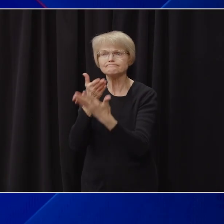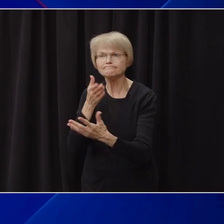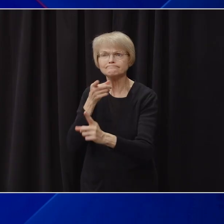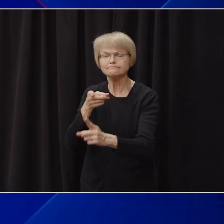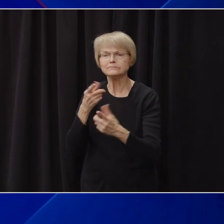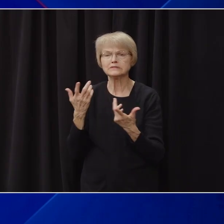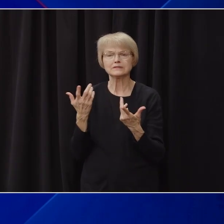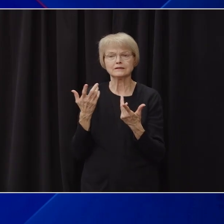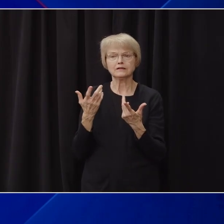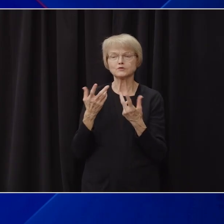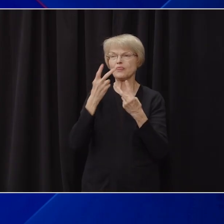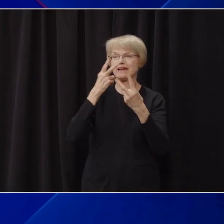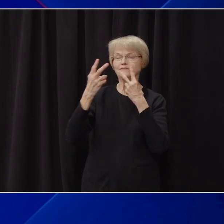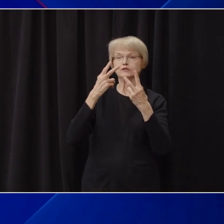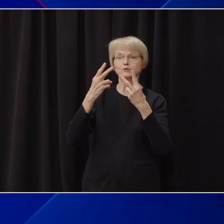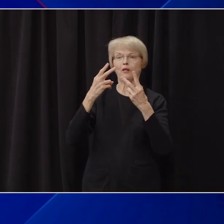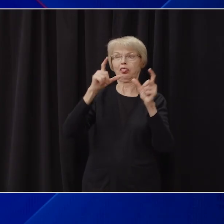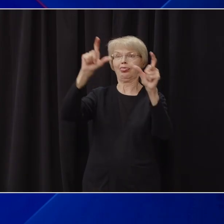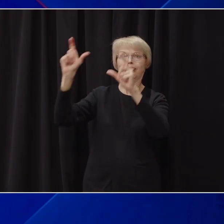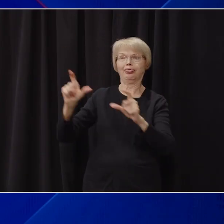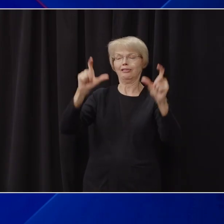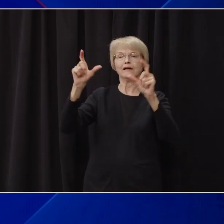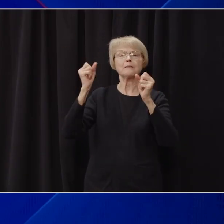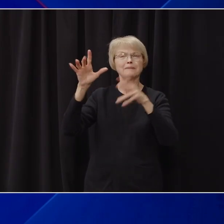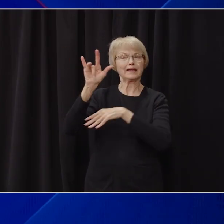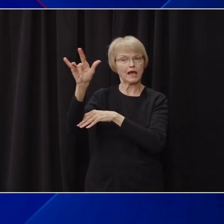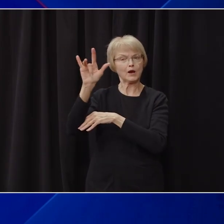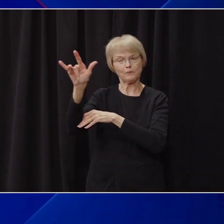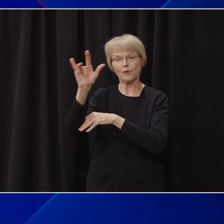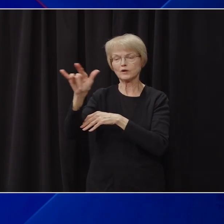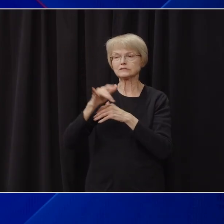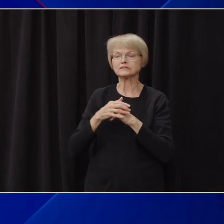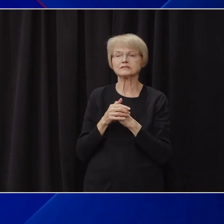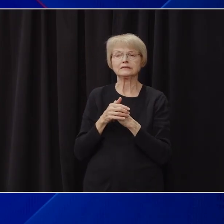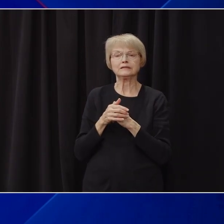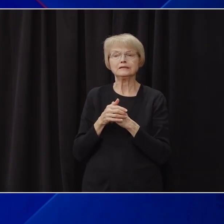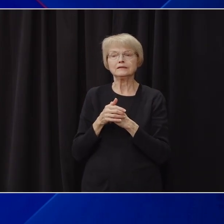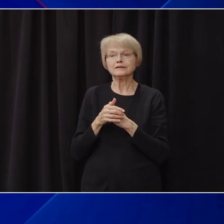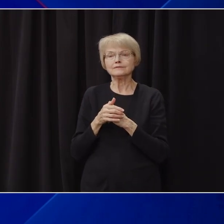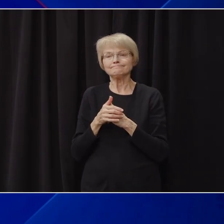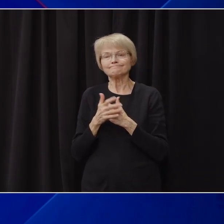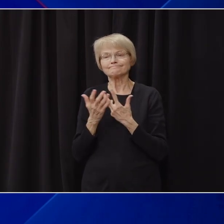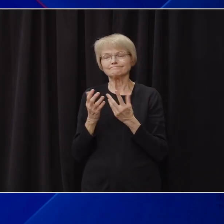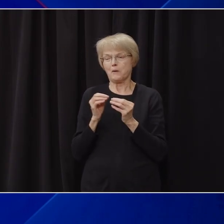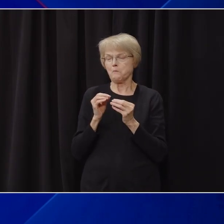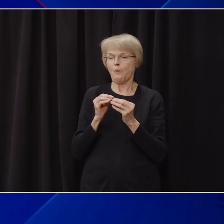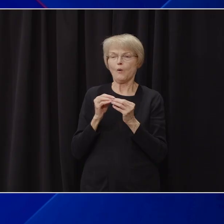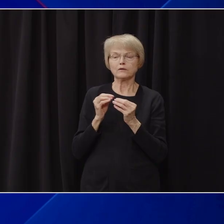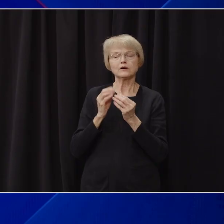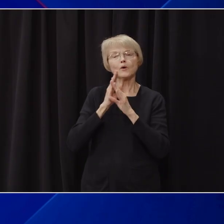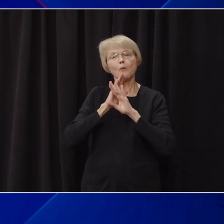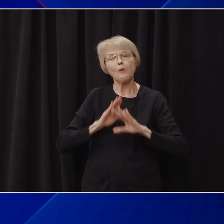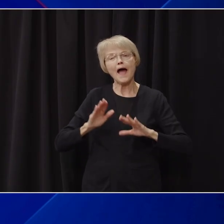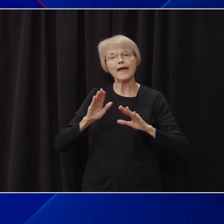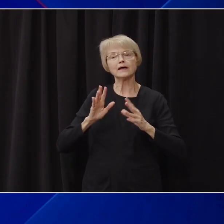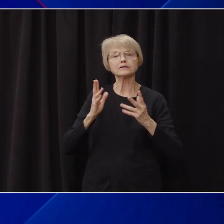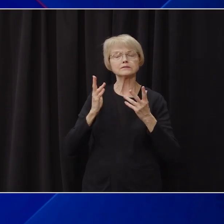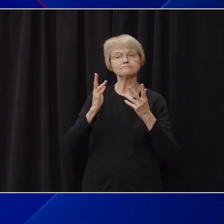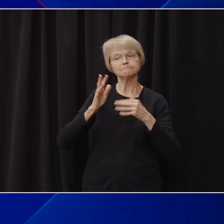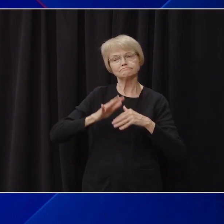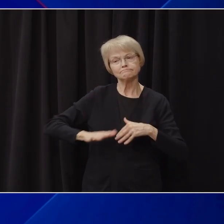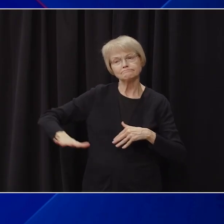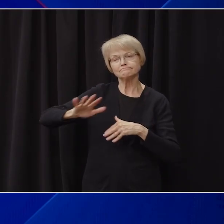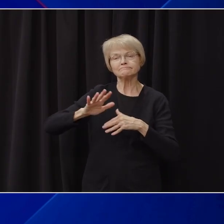the visual clutter. A lot of airports are kind of going into kind of more quiet mode, so